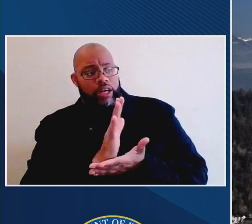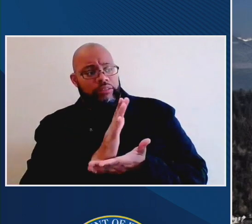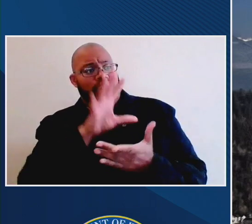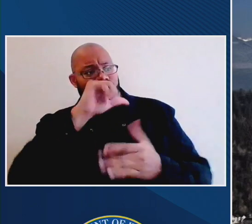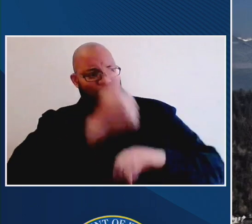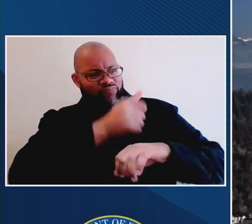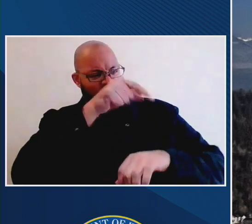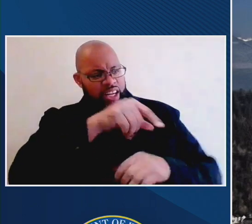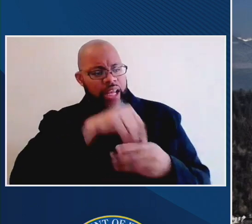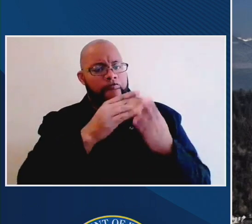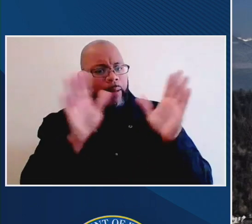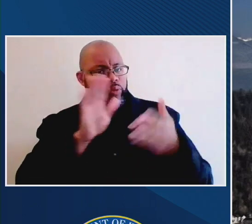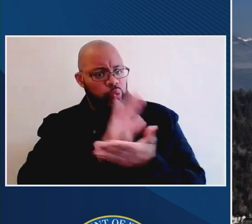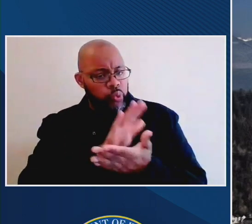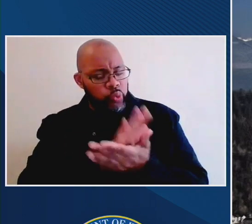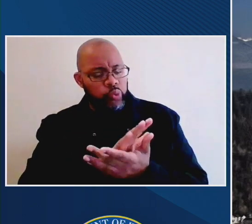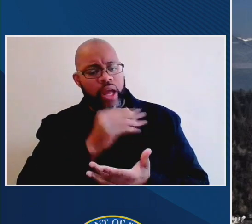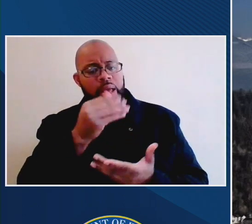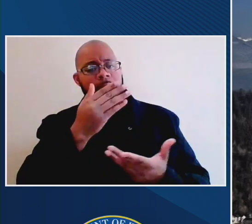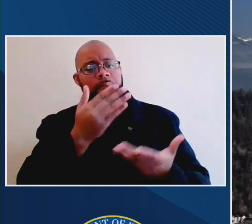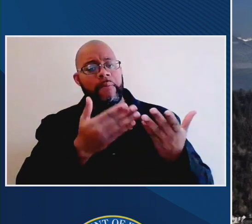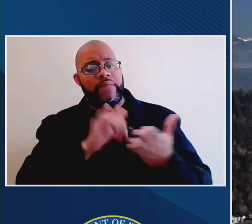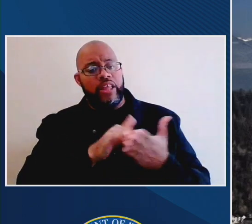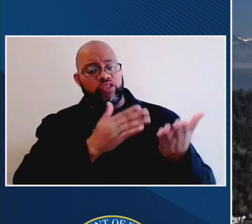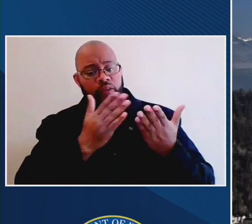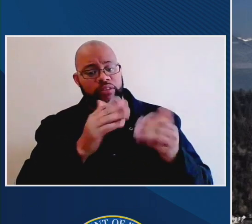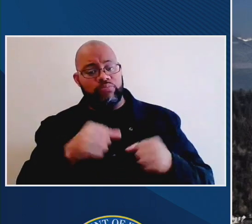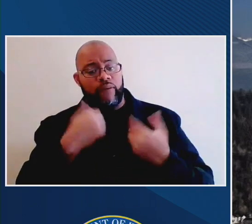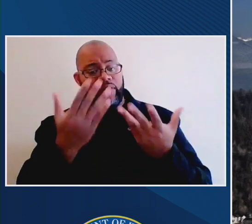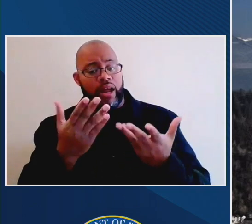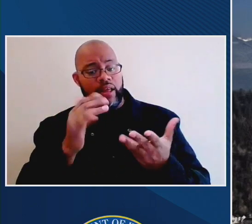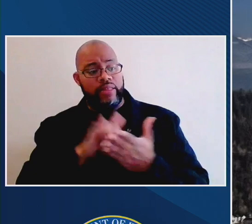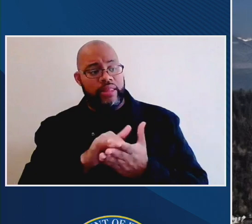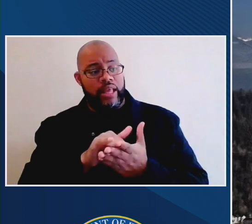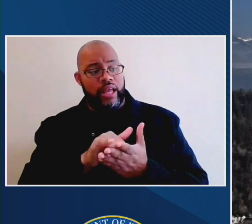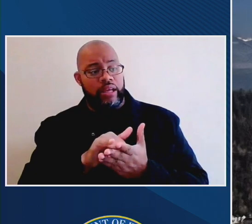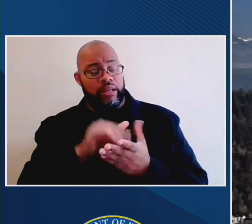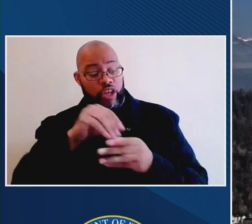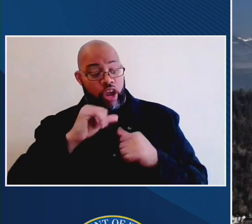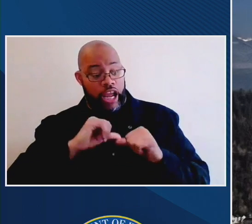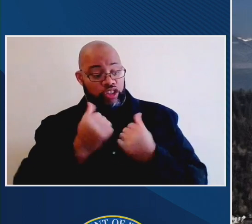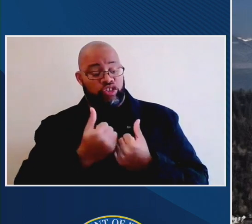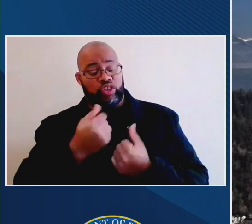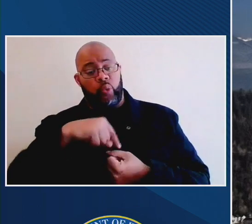And, so I wonder, does anybody have any comments on that, on what I'm saying?